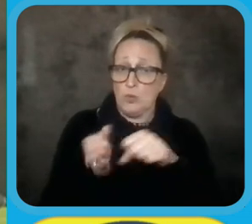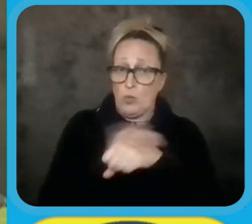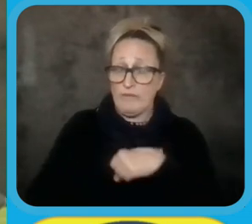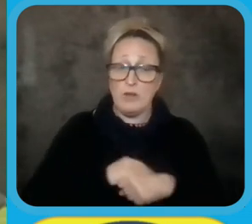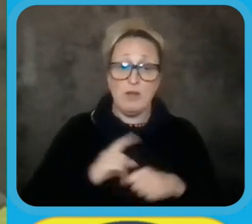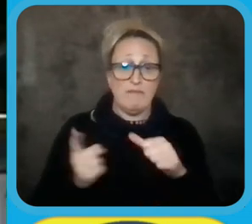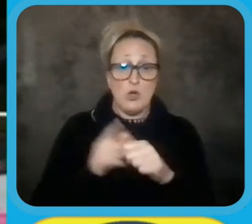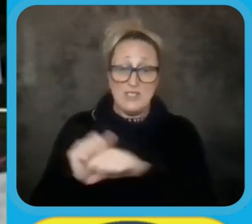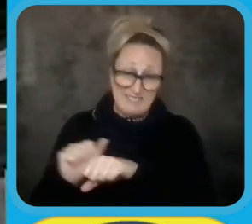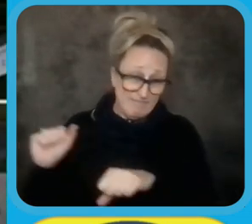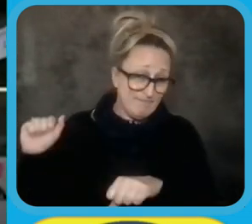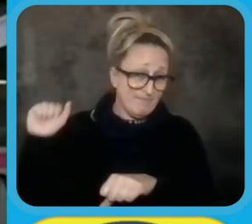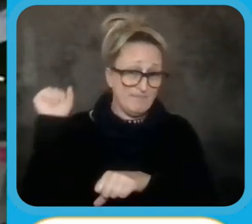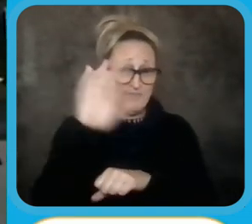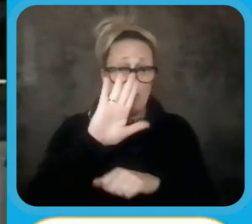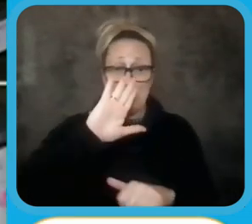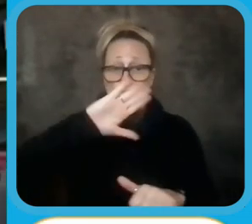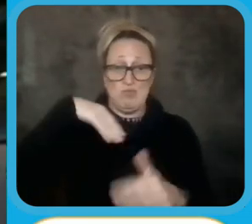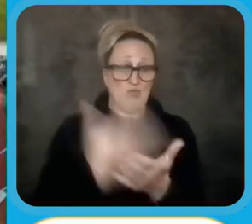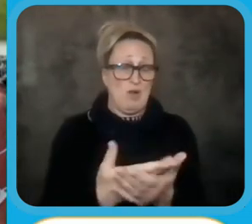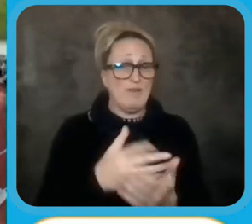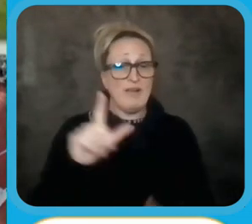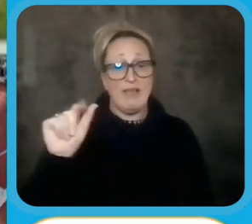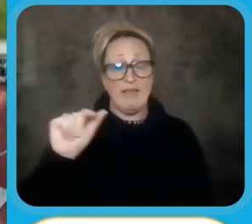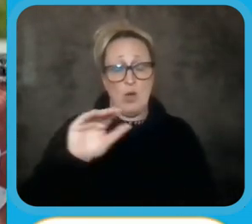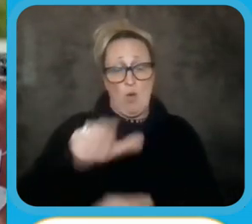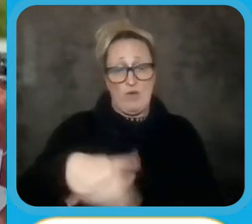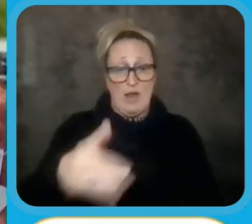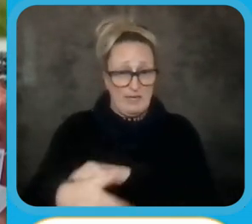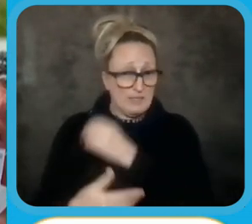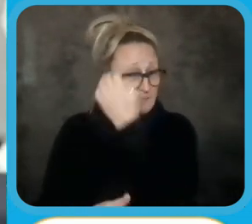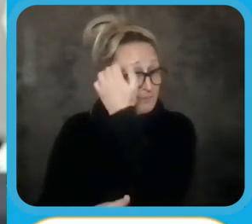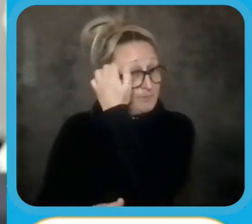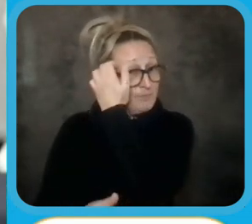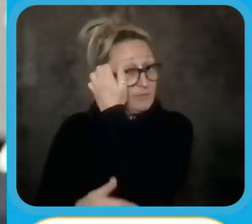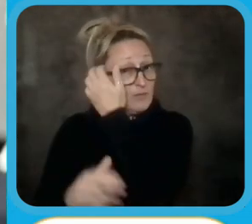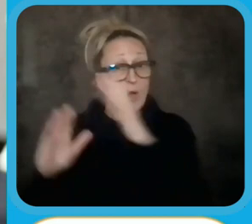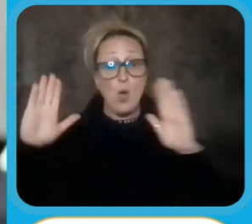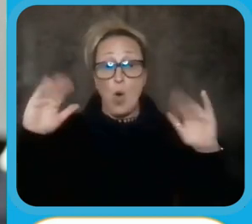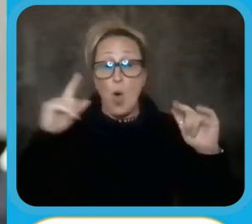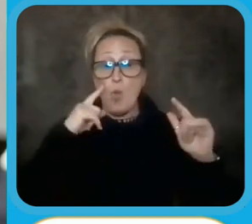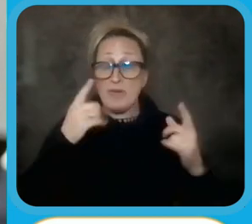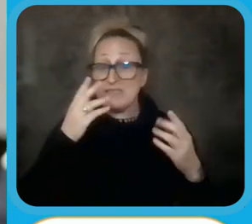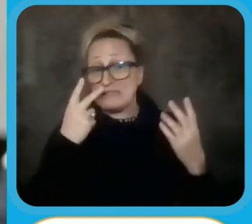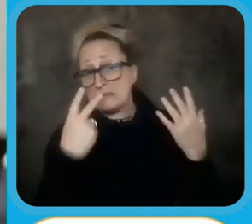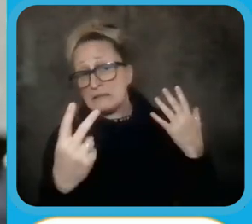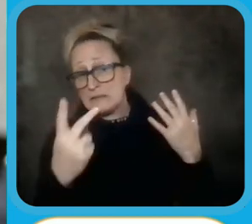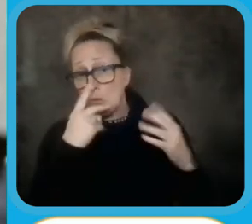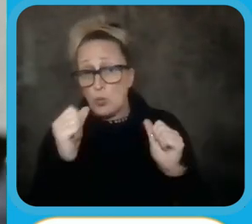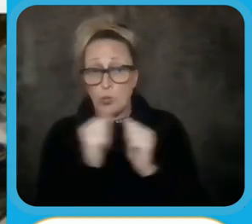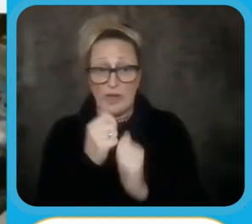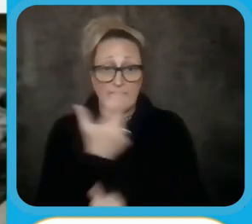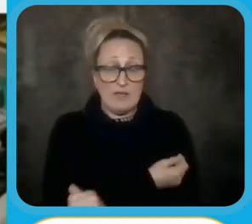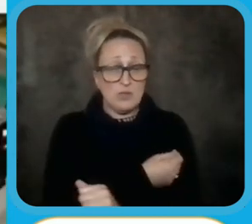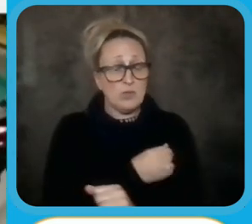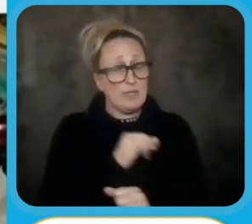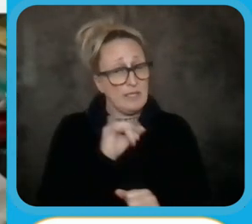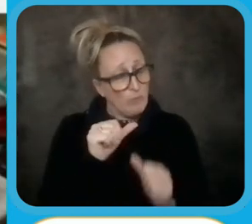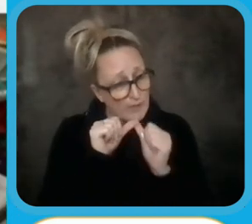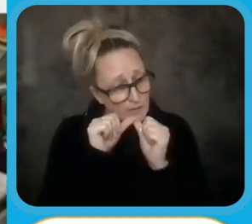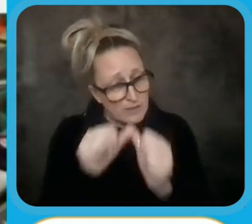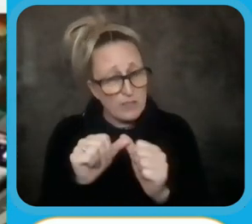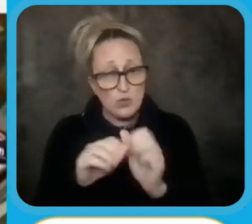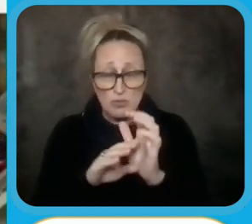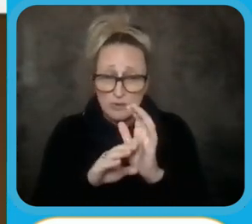shipment of that vaccine arrived in LA overnight. Hope is on the horizon with a vaccination. We continue to